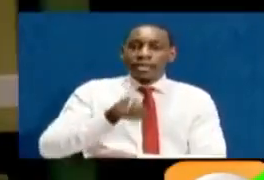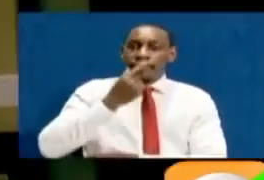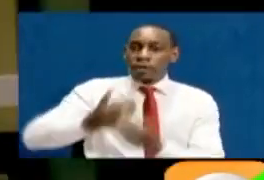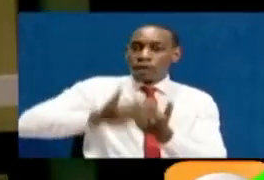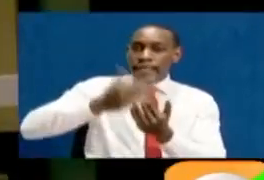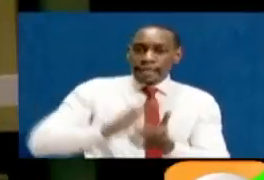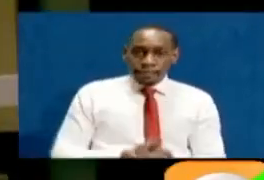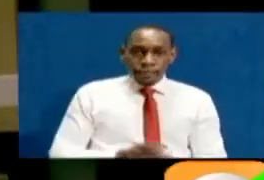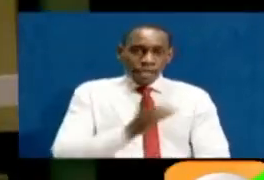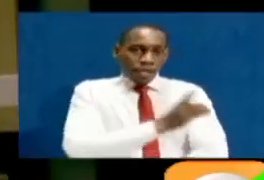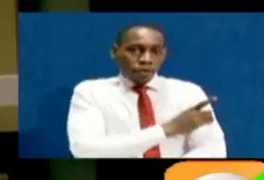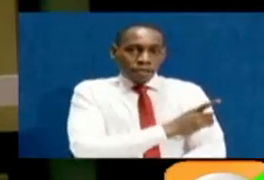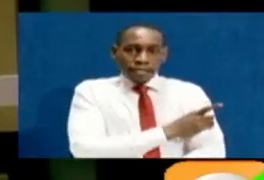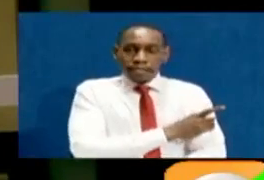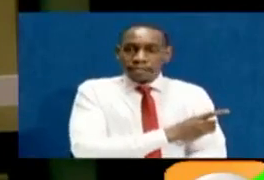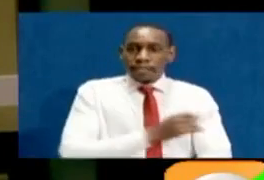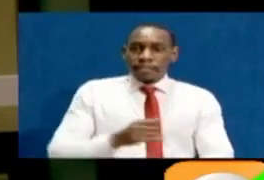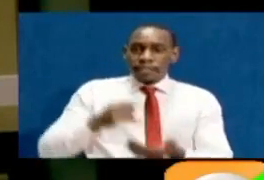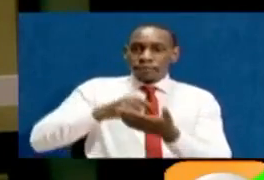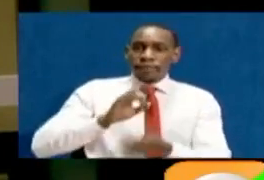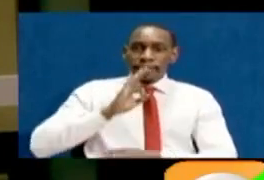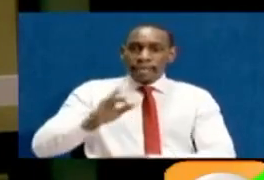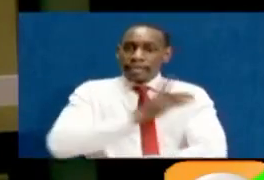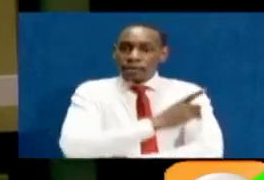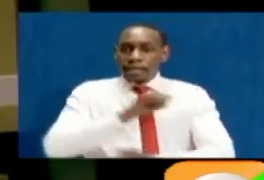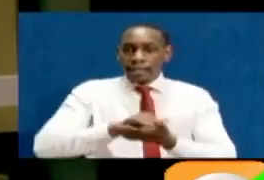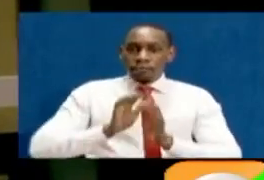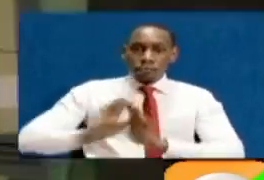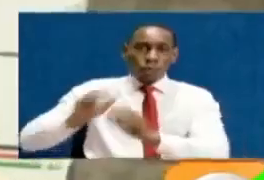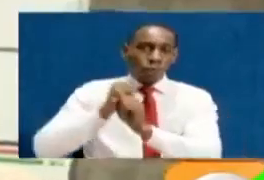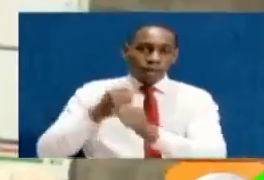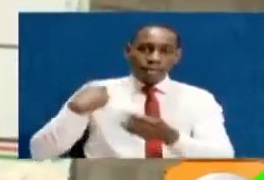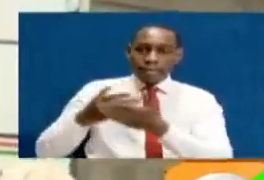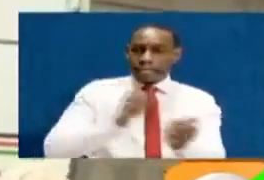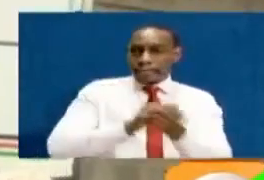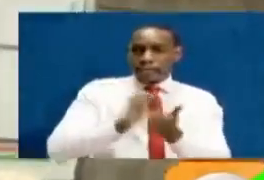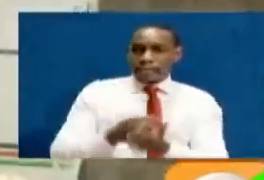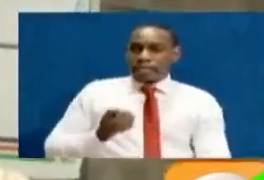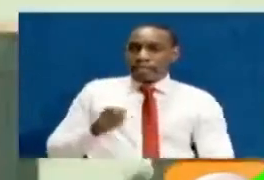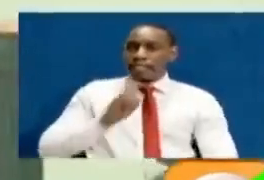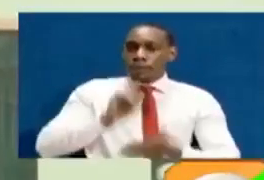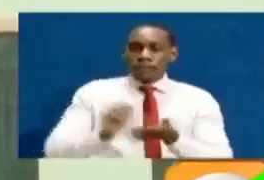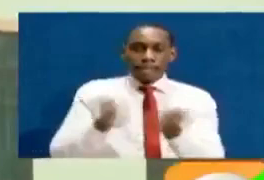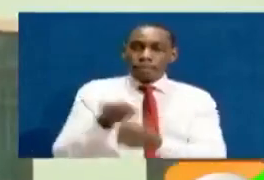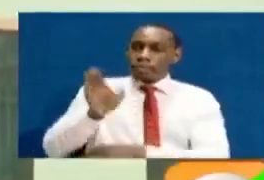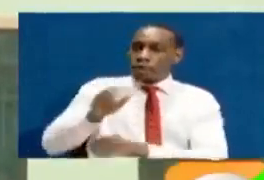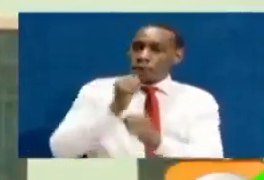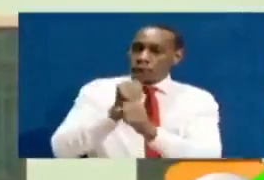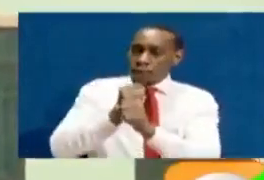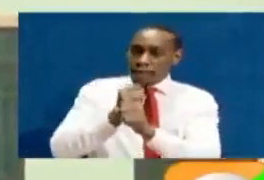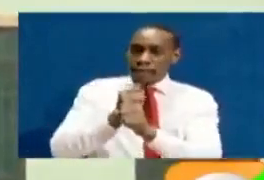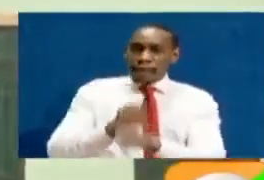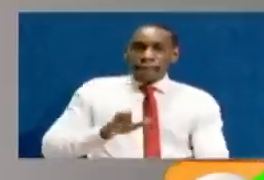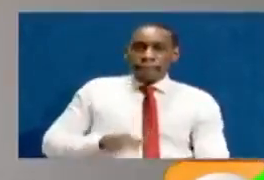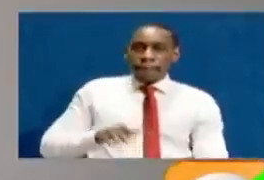care. This doctor is one among the at least 300 doctors who have donned their tools since Friday. She says she'll not go back to her